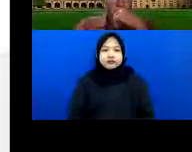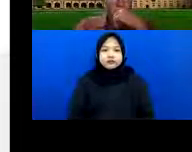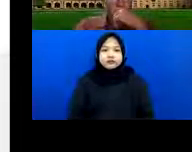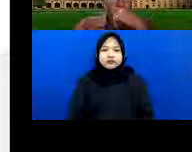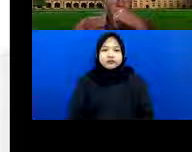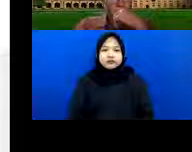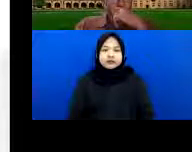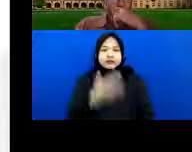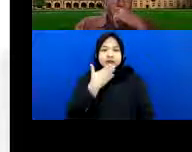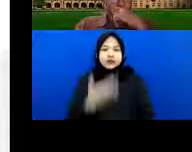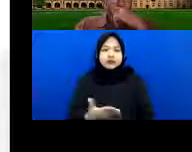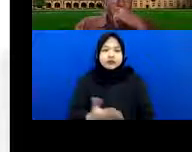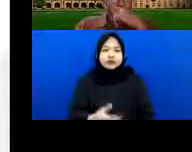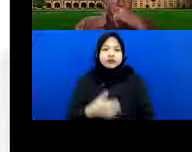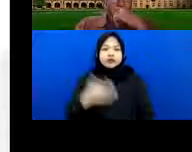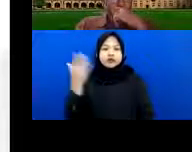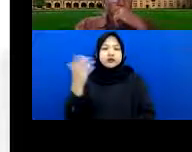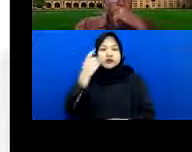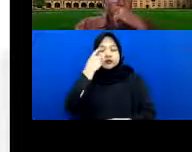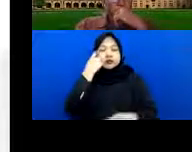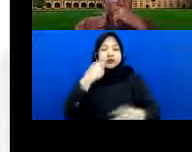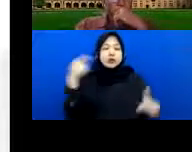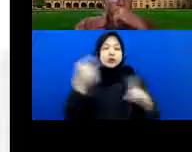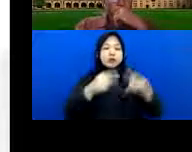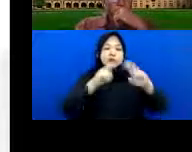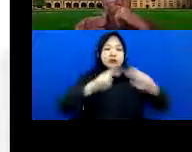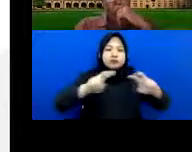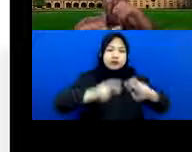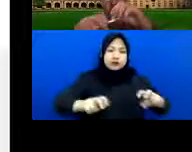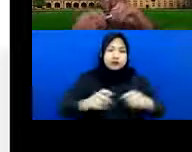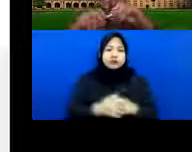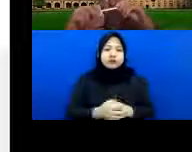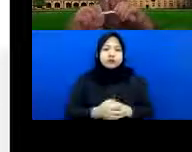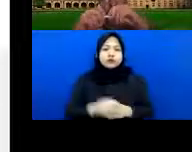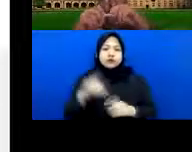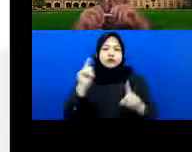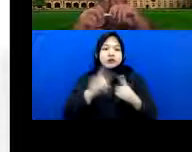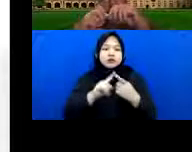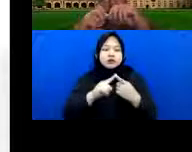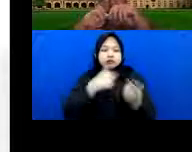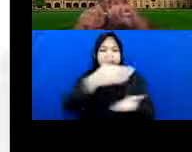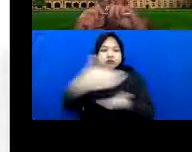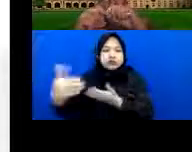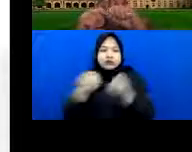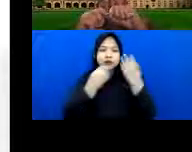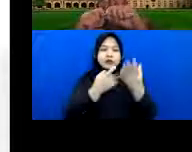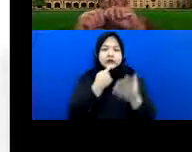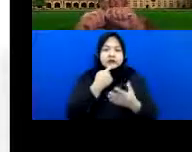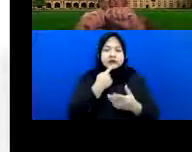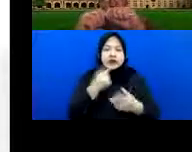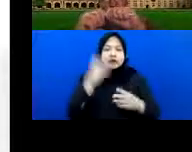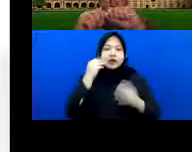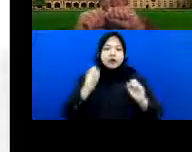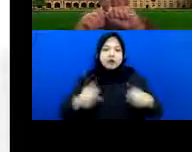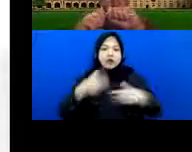Thank you, Vishnu. Now the research aims. The research aims are to obtain information regarding the lived experience of children